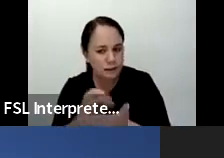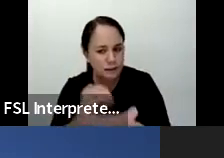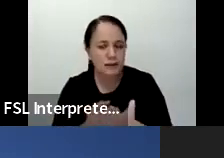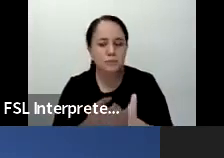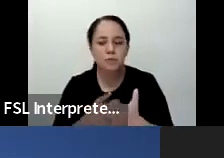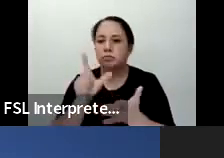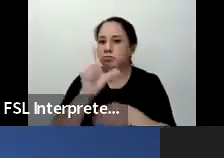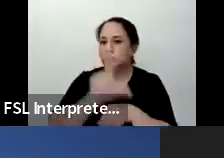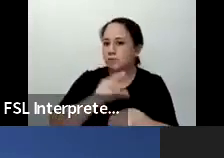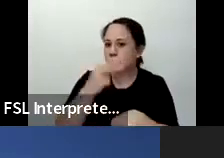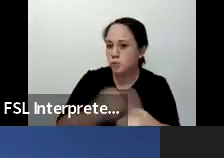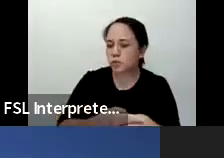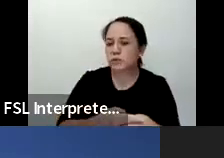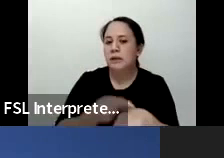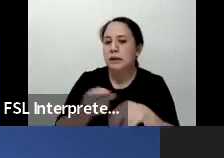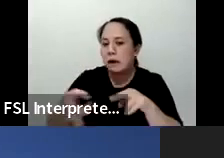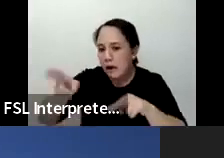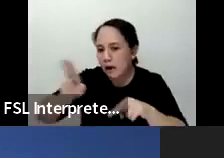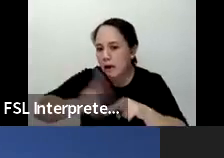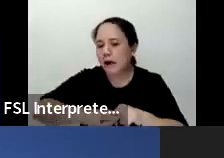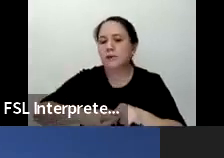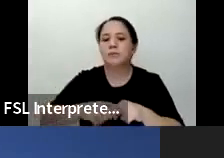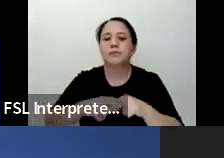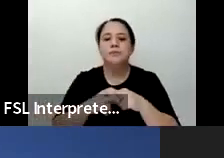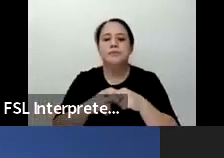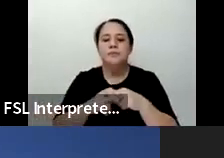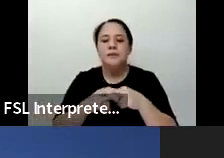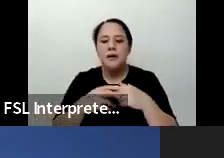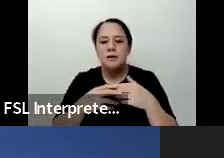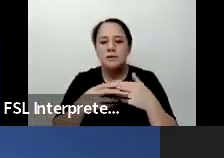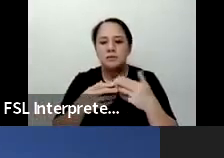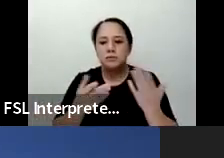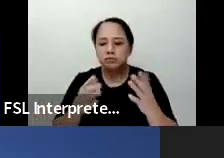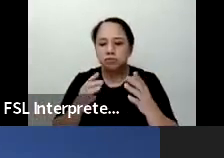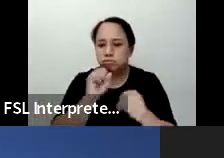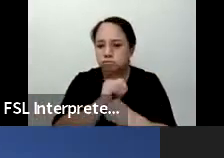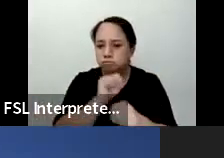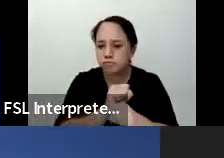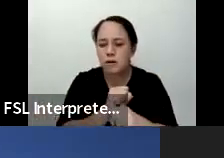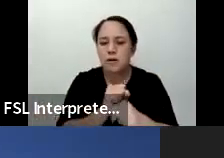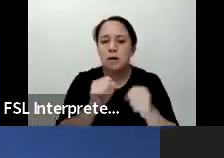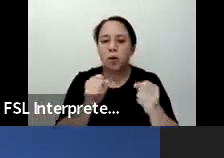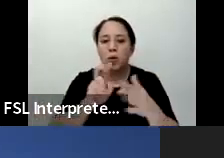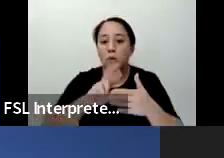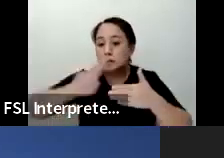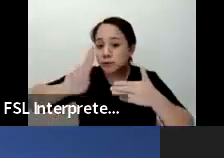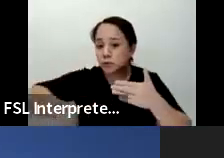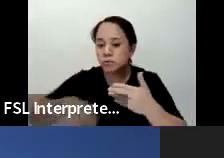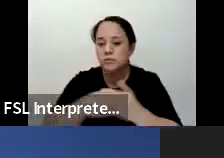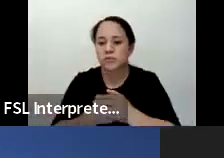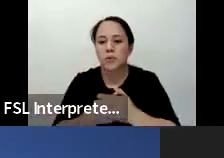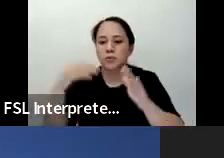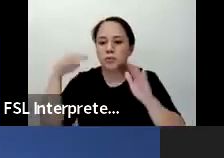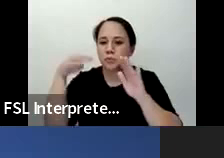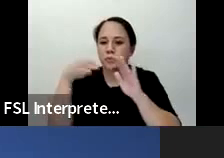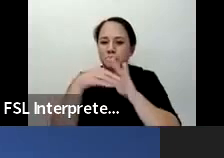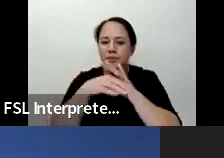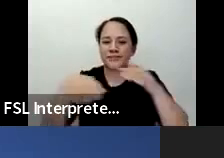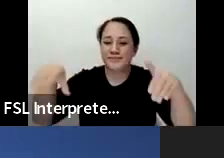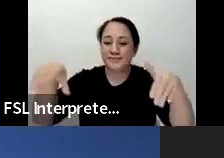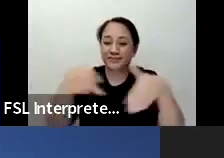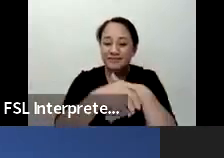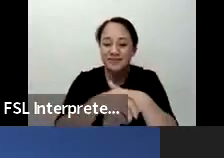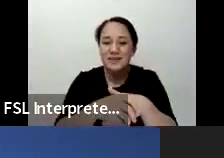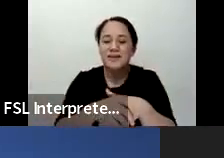livelihood, increase in household work and childcare. And it could also be a result of decline in marriages during this time